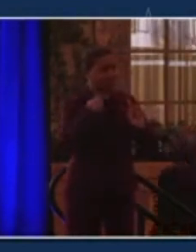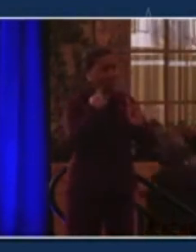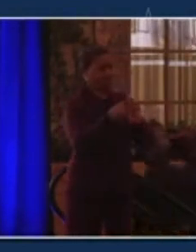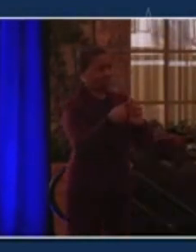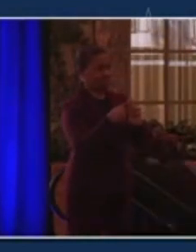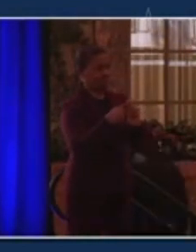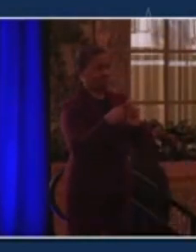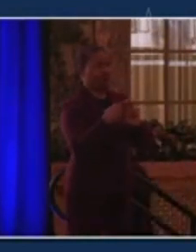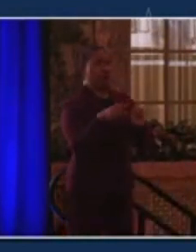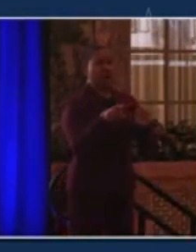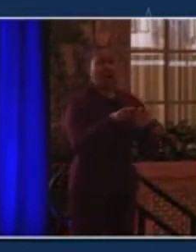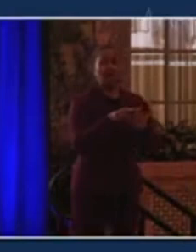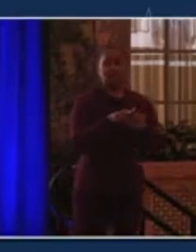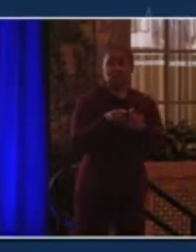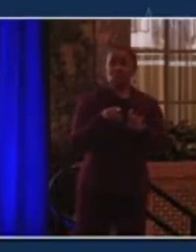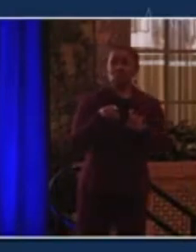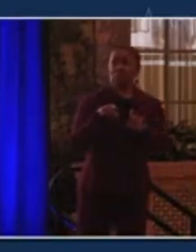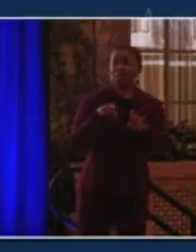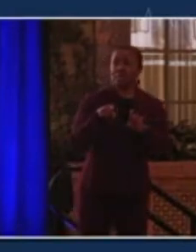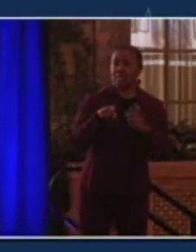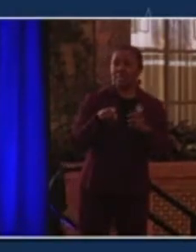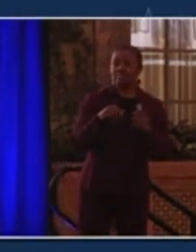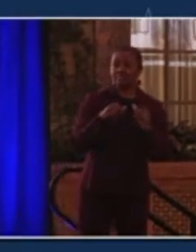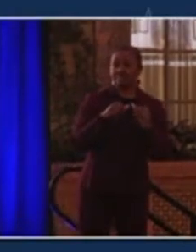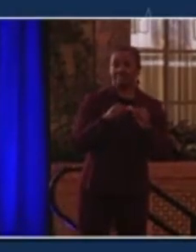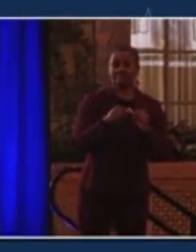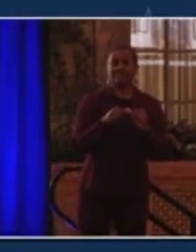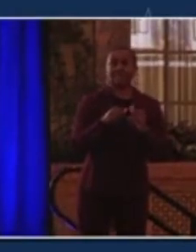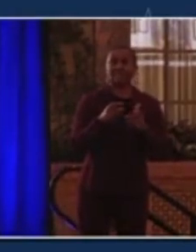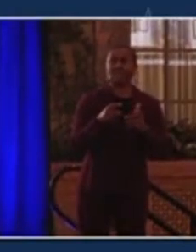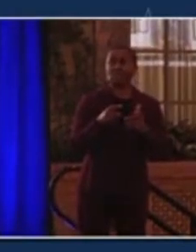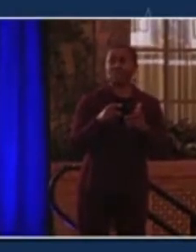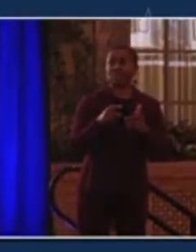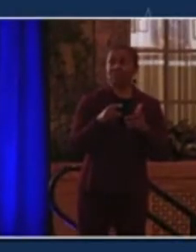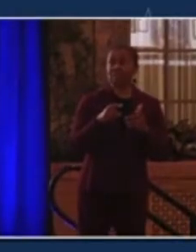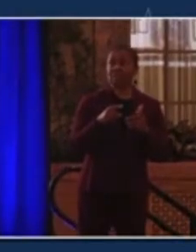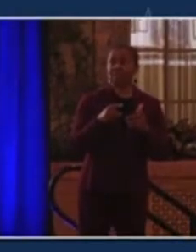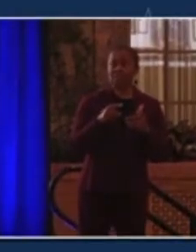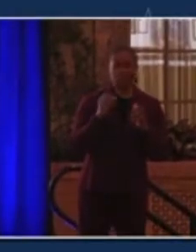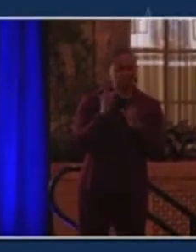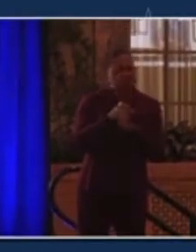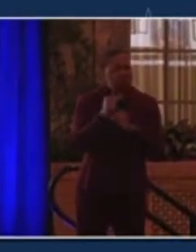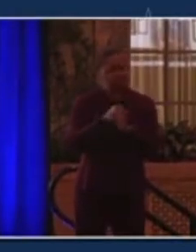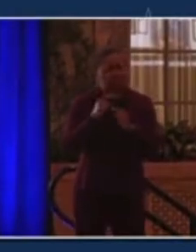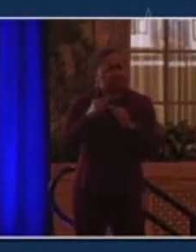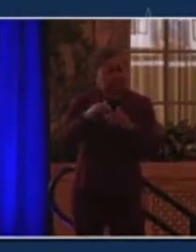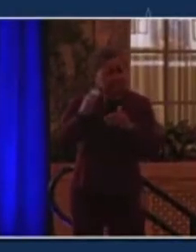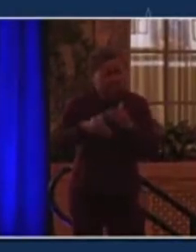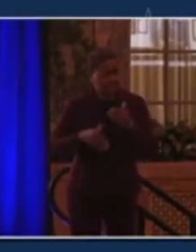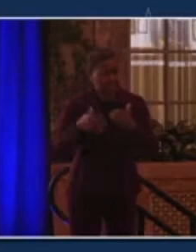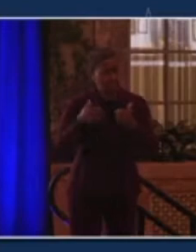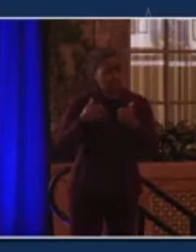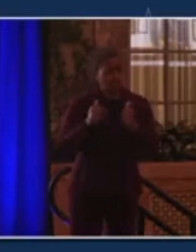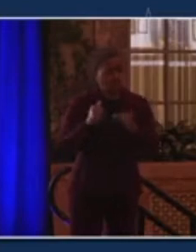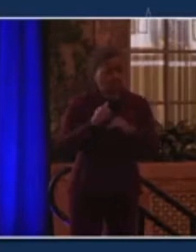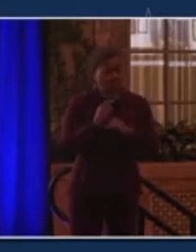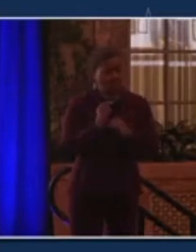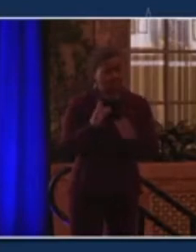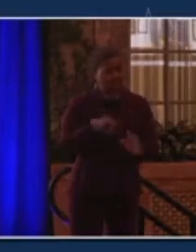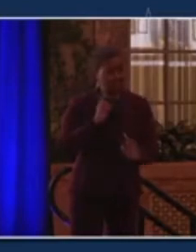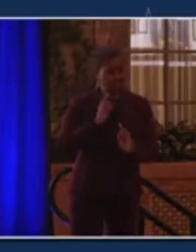he also was a battler. He would battle to the end to try and make his